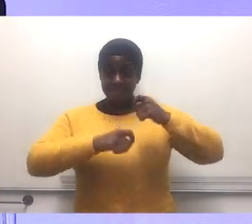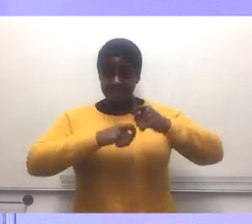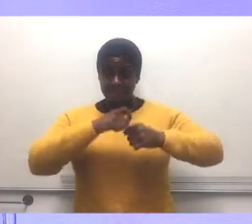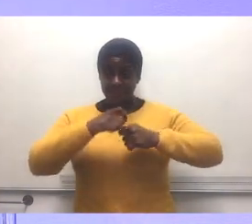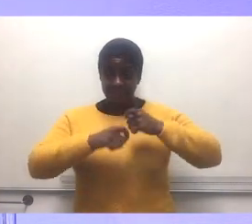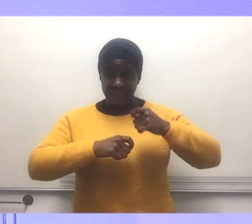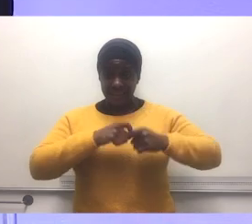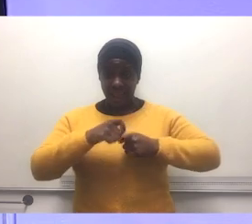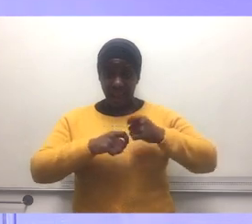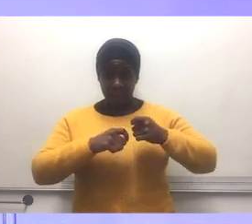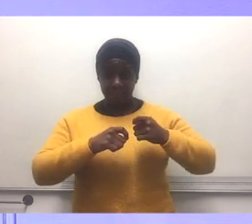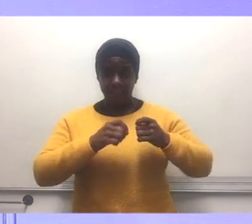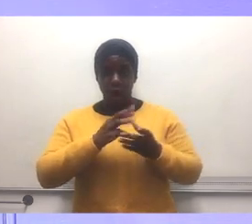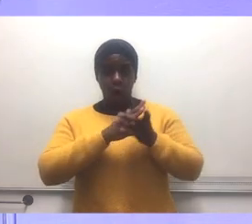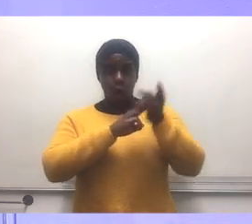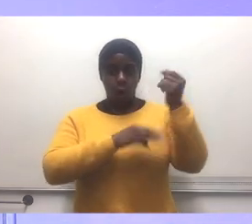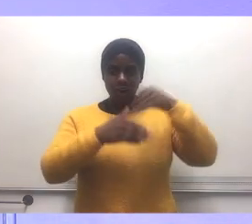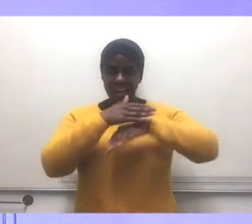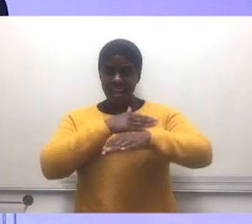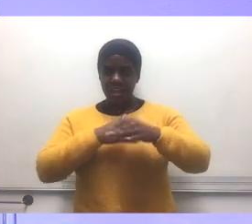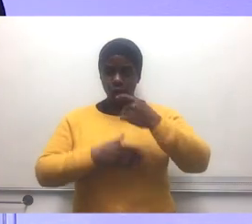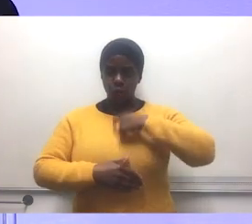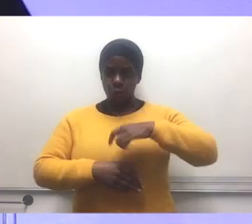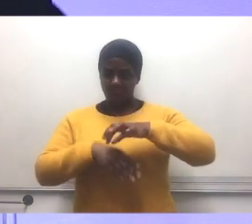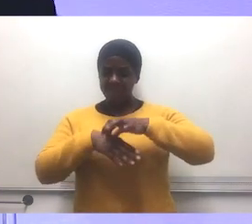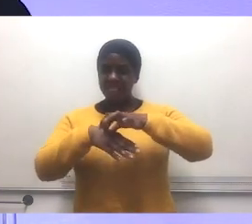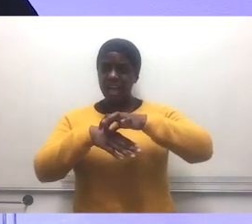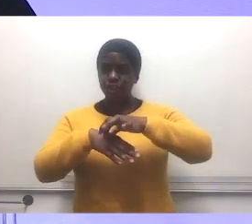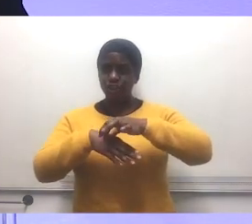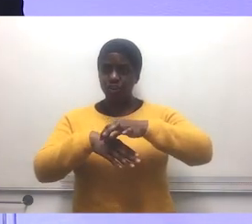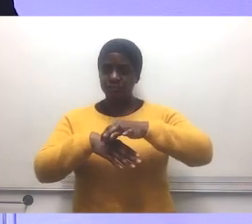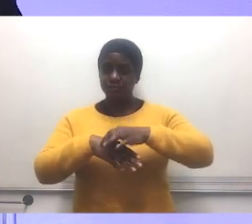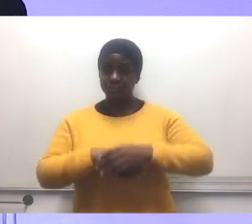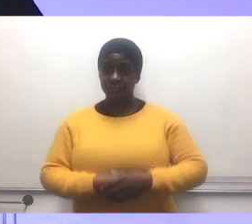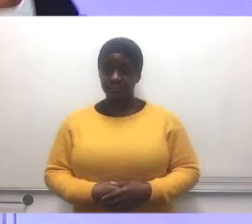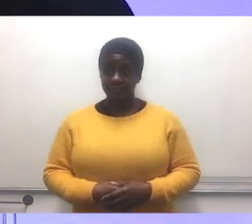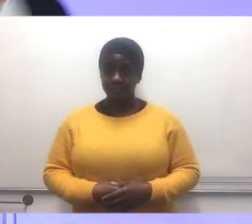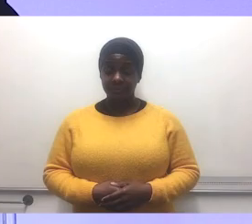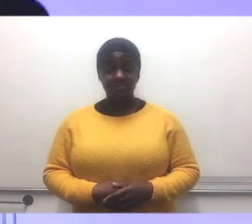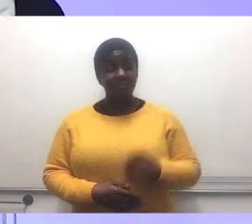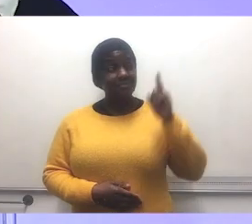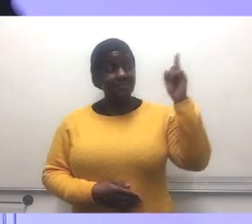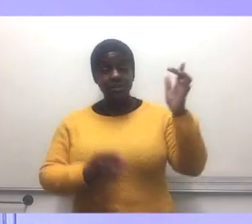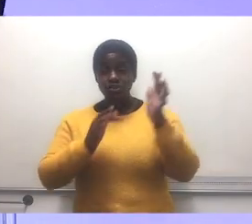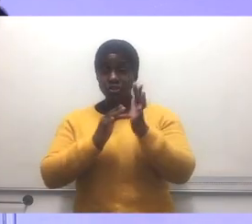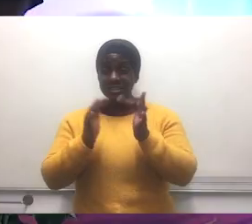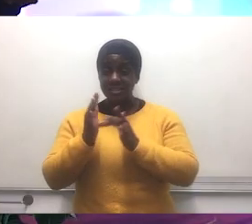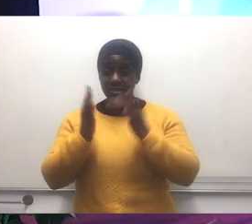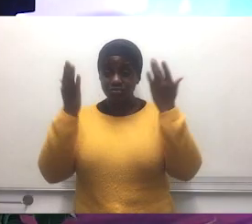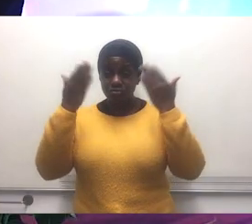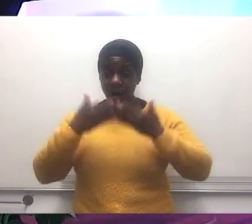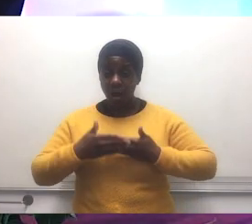in human flesh. This Jesus of Nazareth, tonight, I've come by to let you